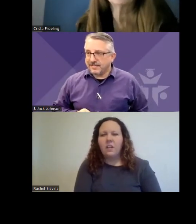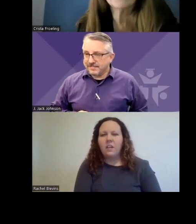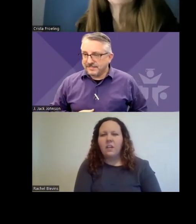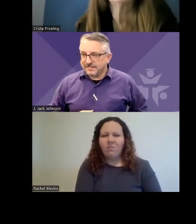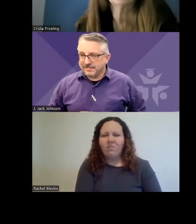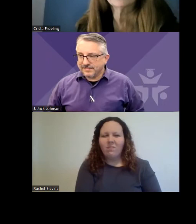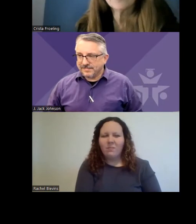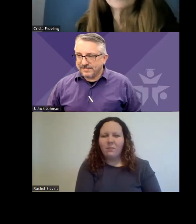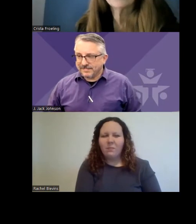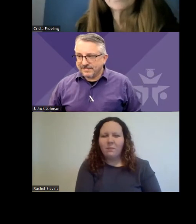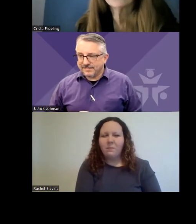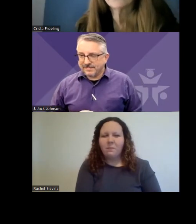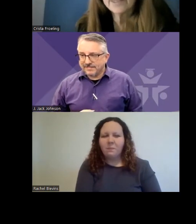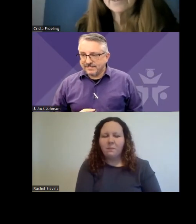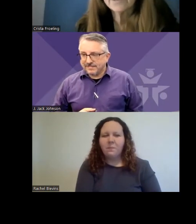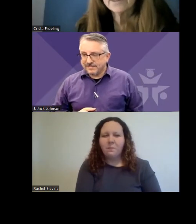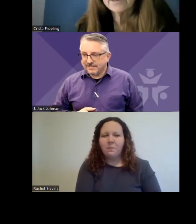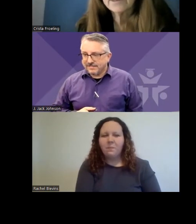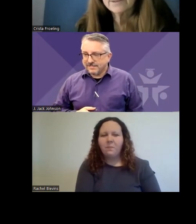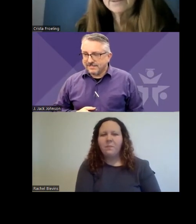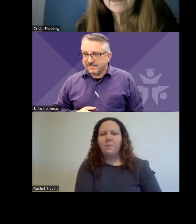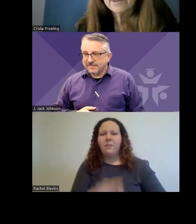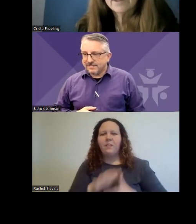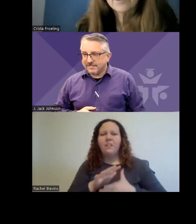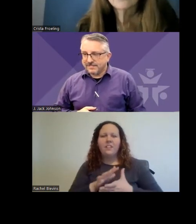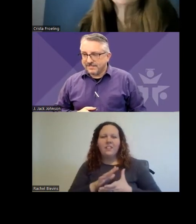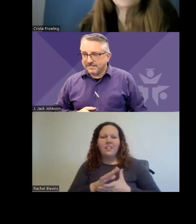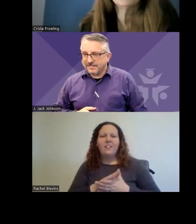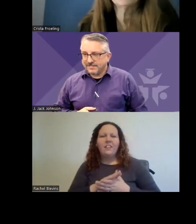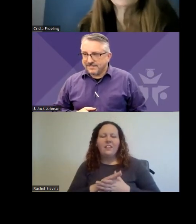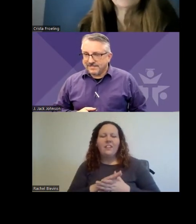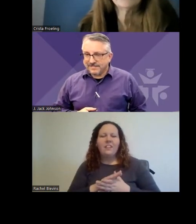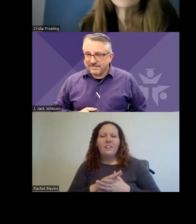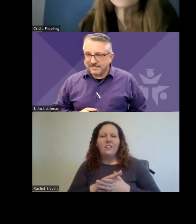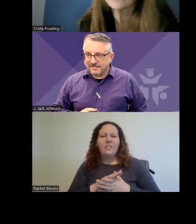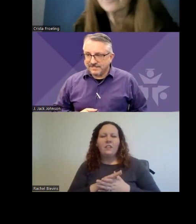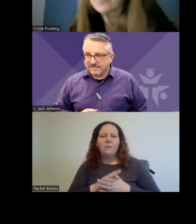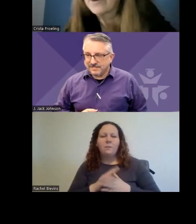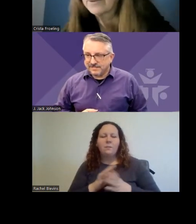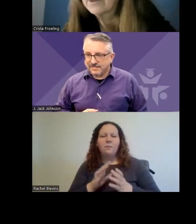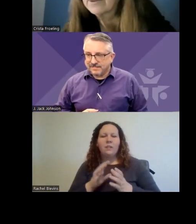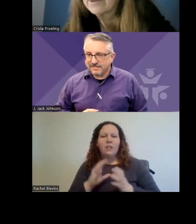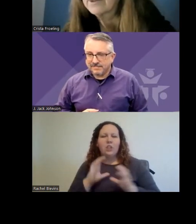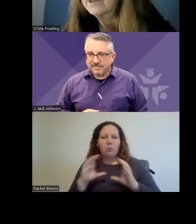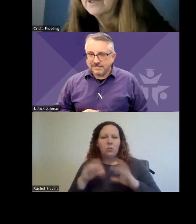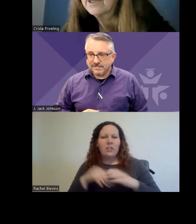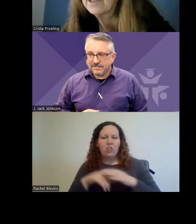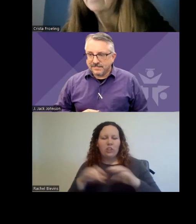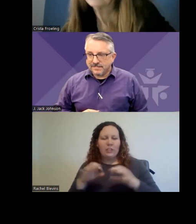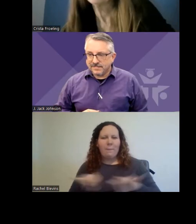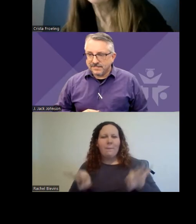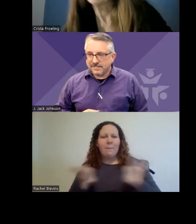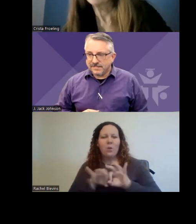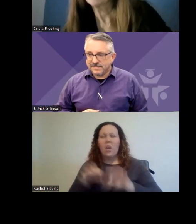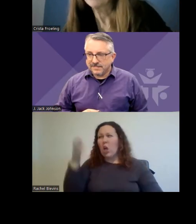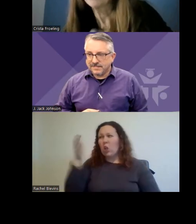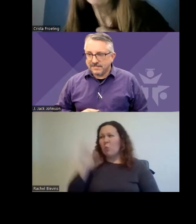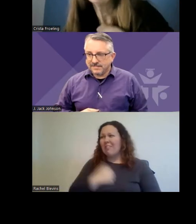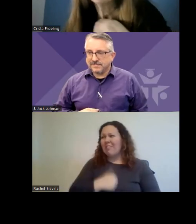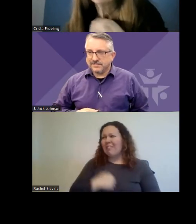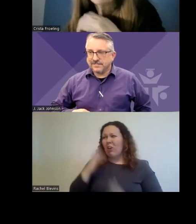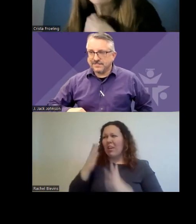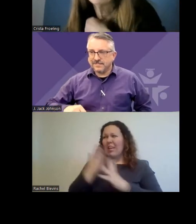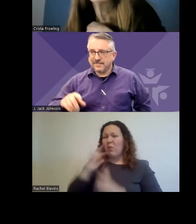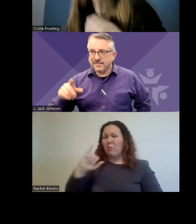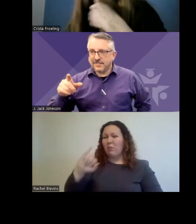is driven by communication access. So communication access is very important. Krista, sorry to interrupt. Jack has a